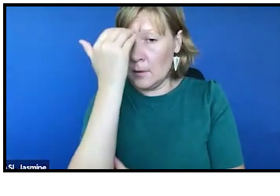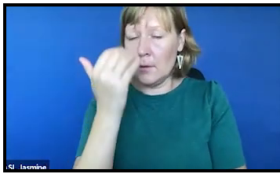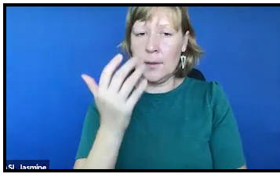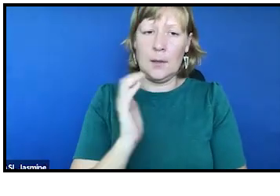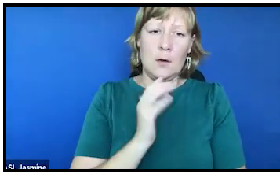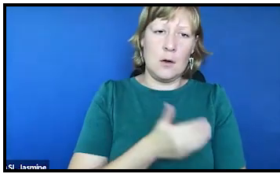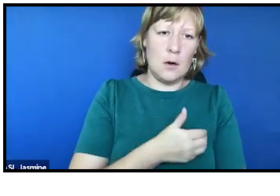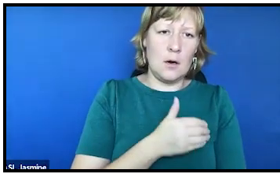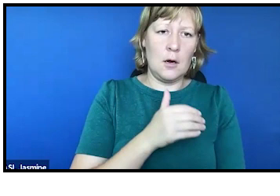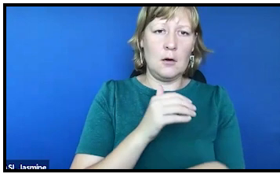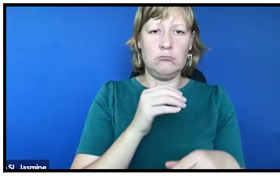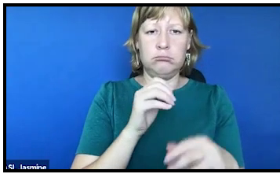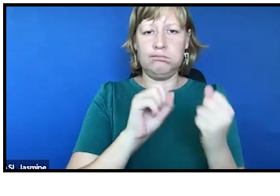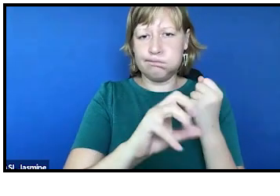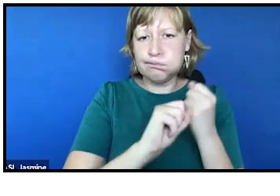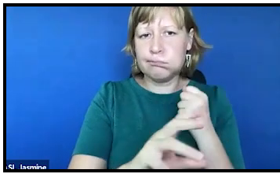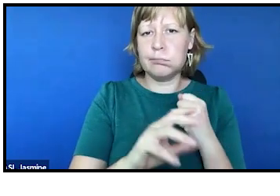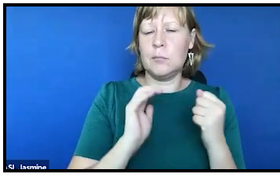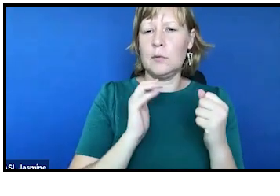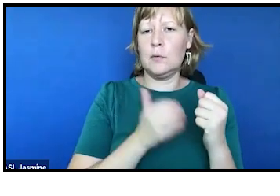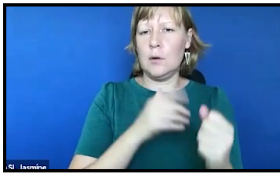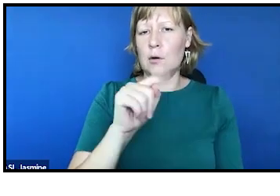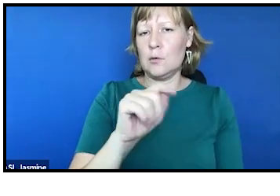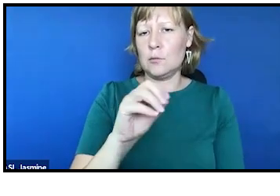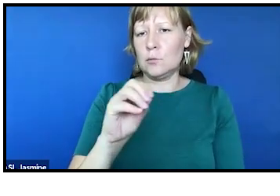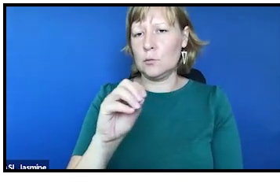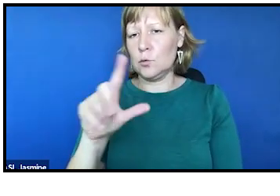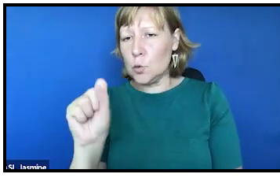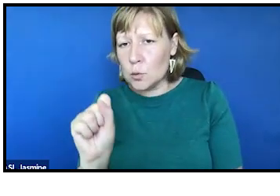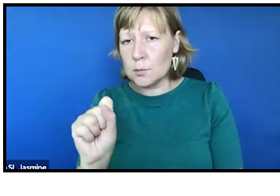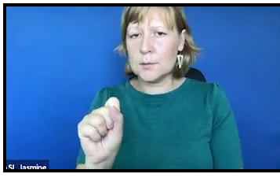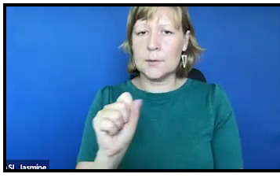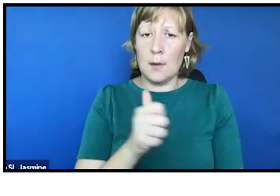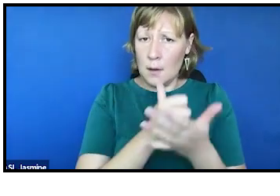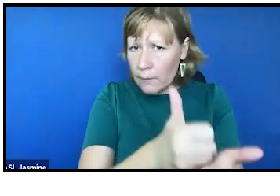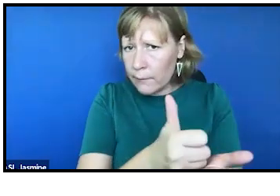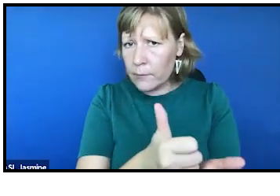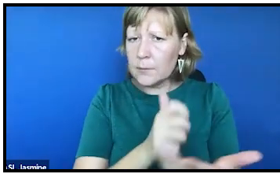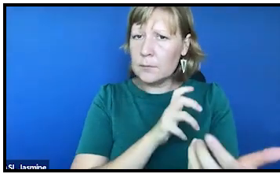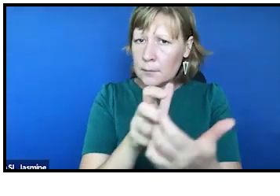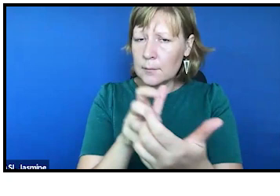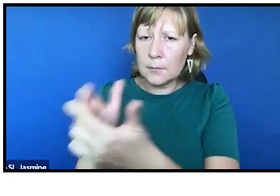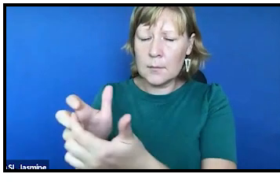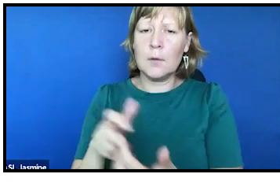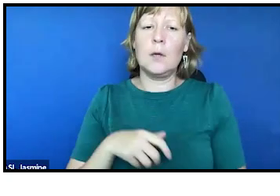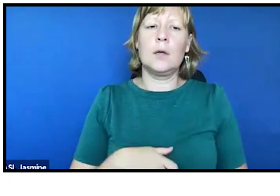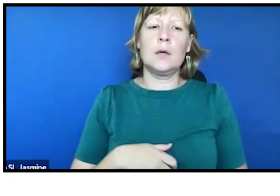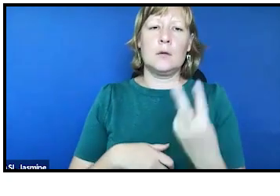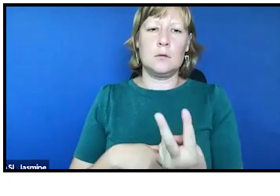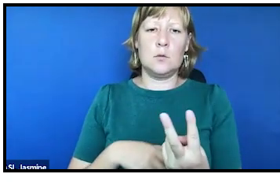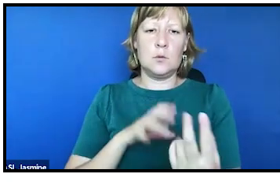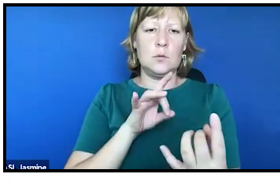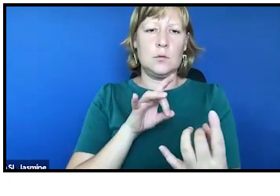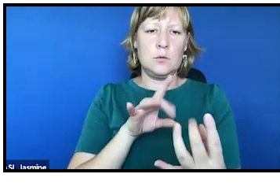you, and you're the best people to let us know how we're doing. So we have 2 surveys that you can answer if you're interested. One is about